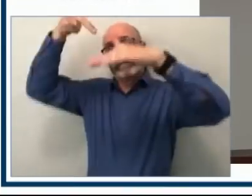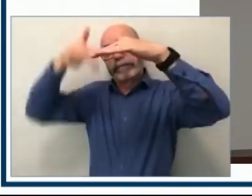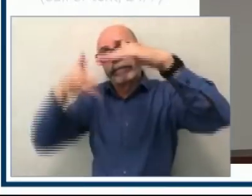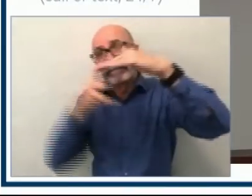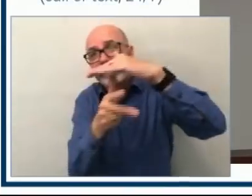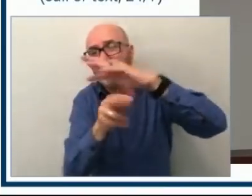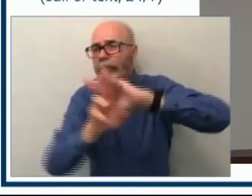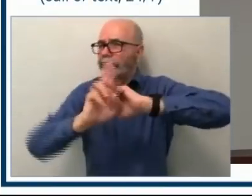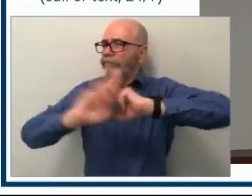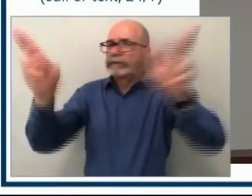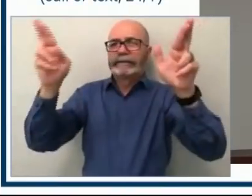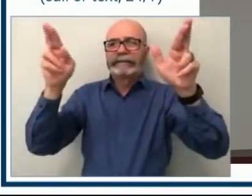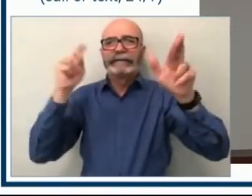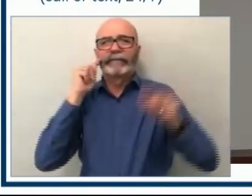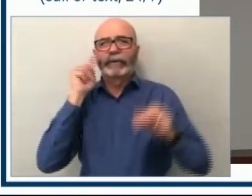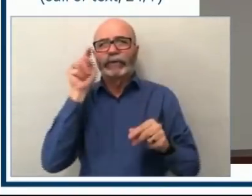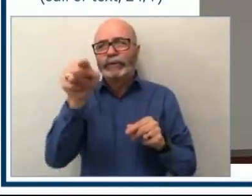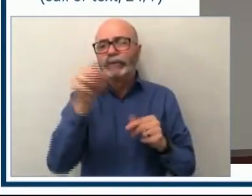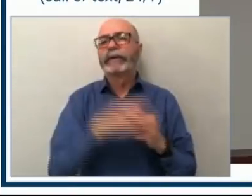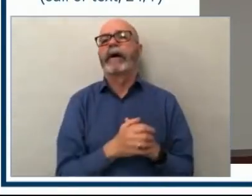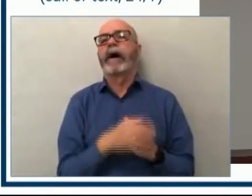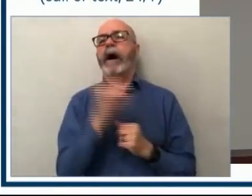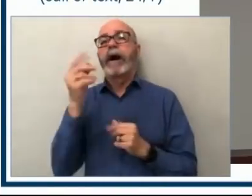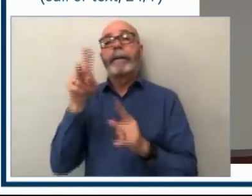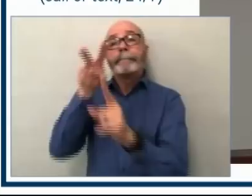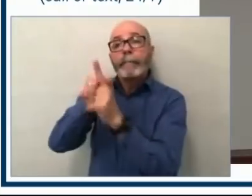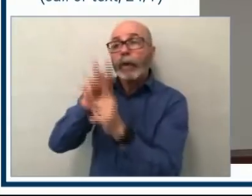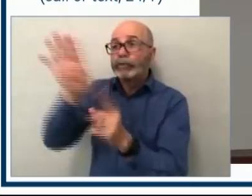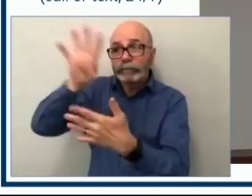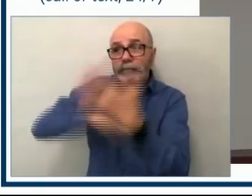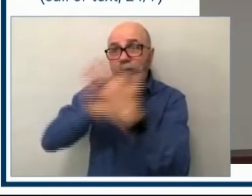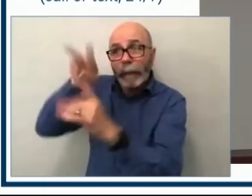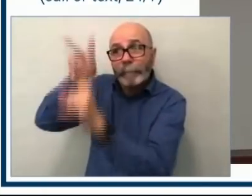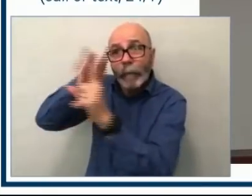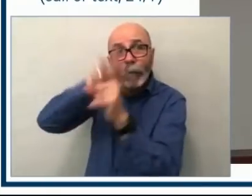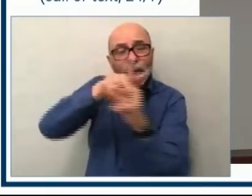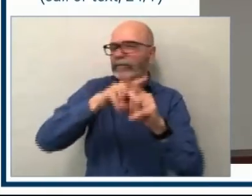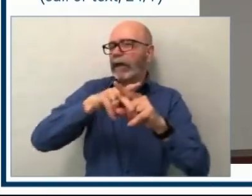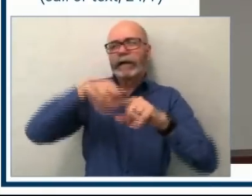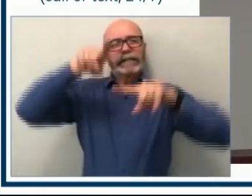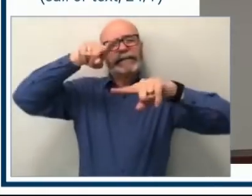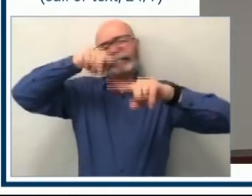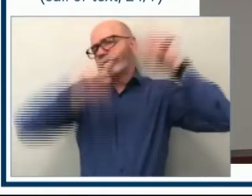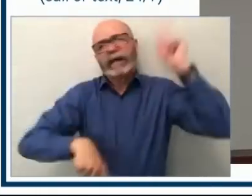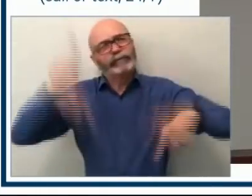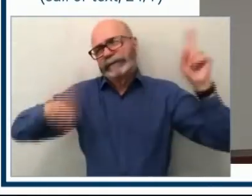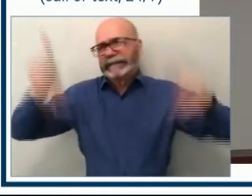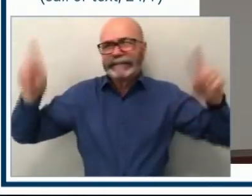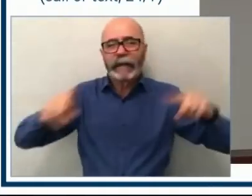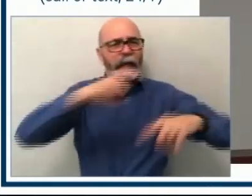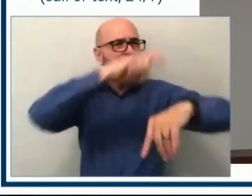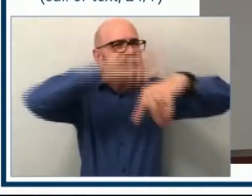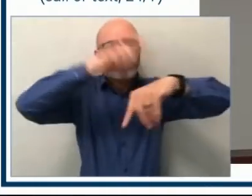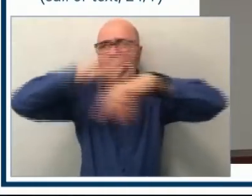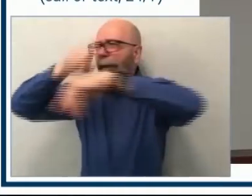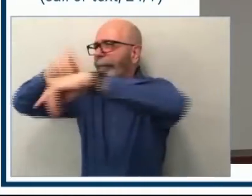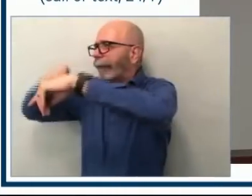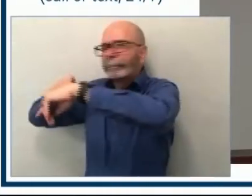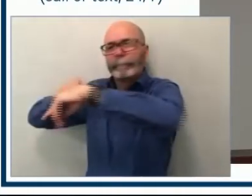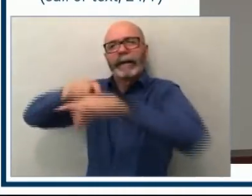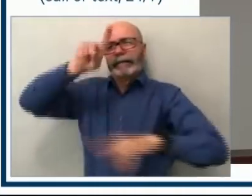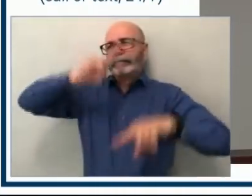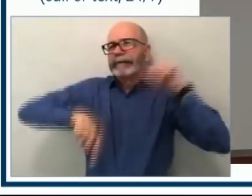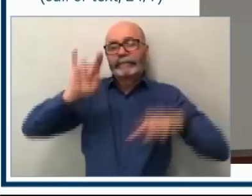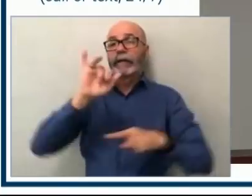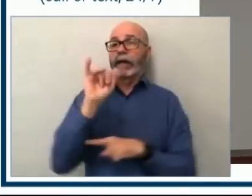staggered to reduce the number of people that will be requiring to be on site at any one time. And there will be IWK staff and volunteers